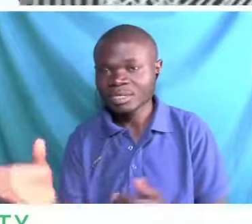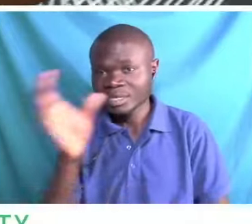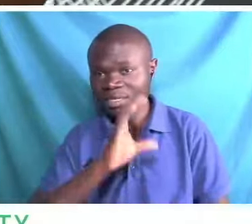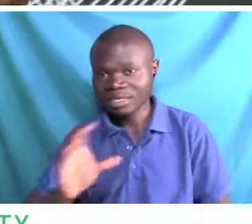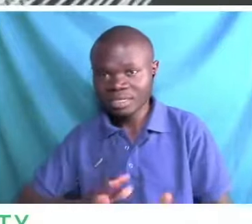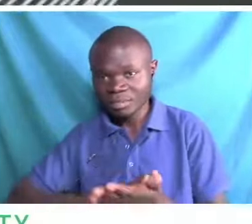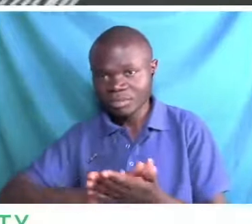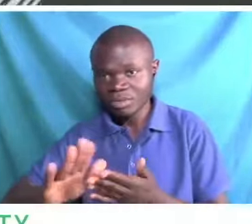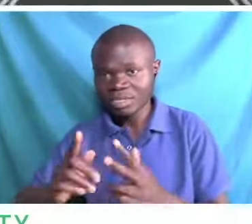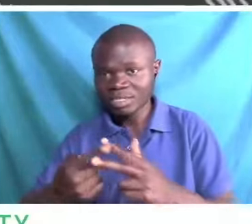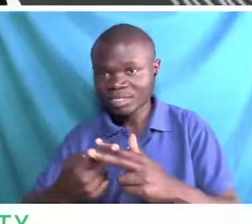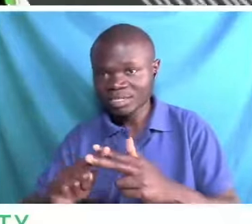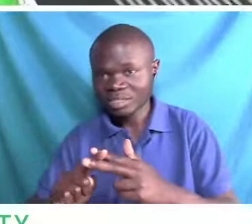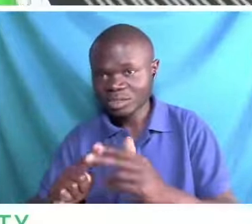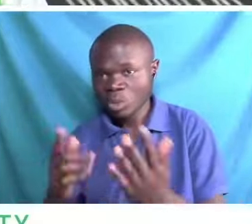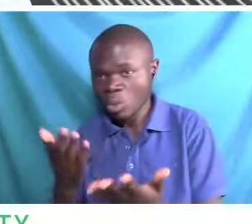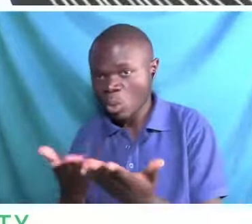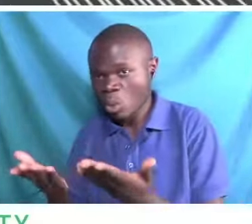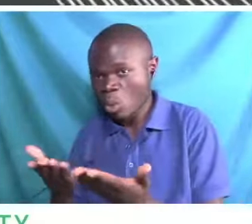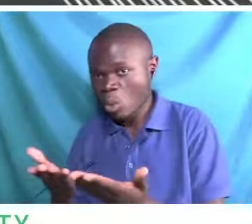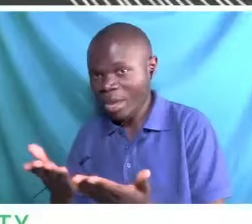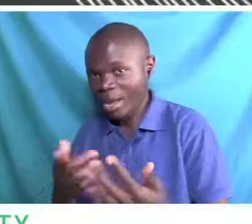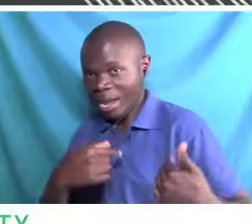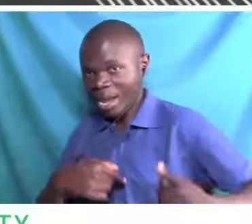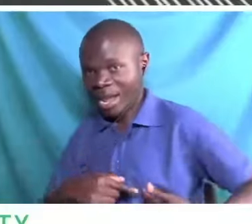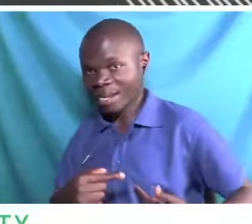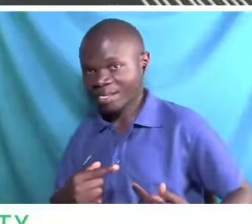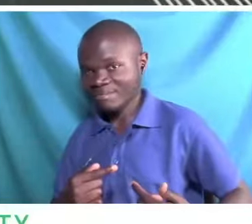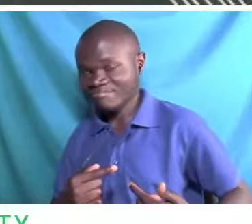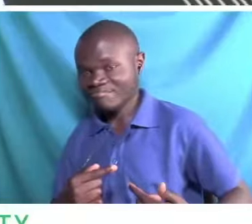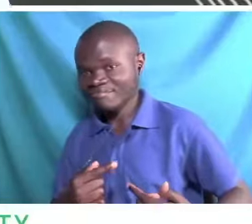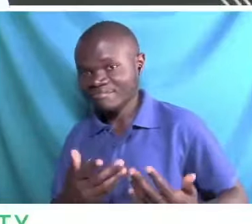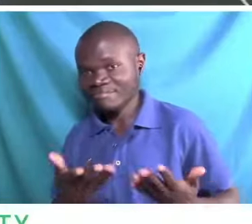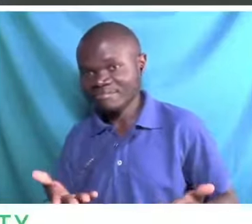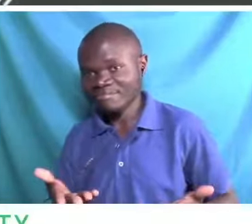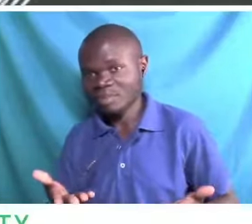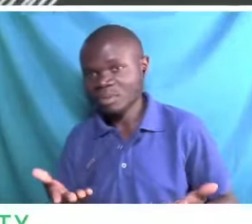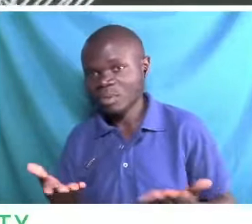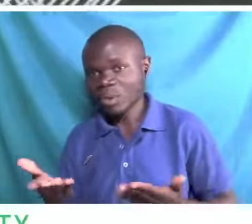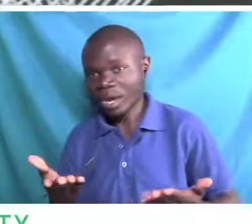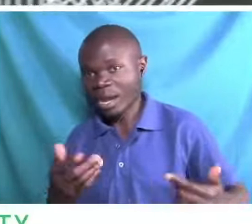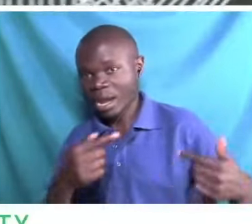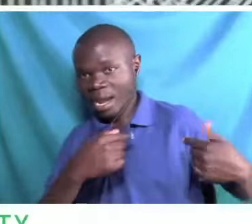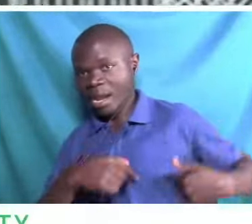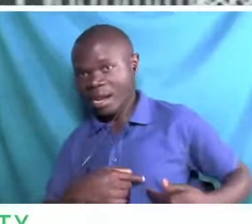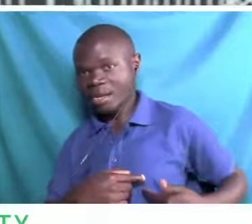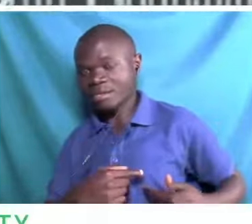begins with where you've set your heart. Where have you set it?